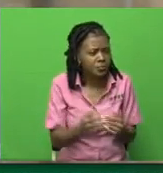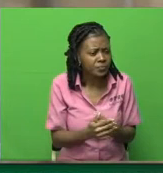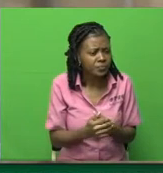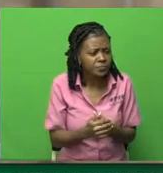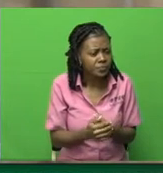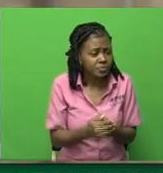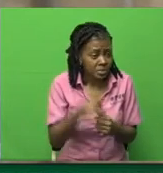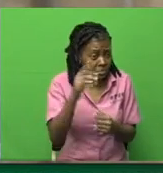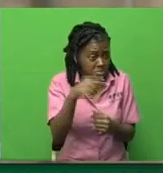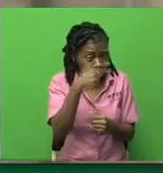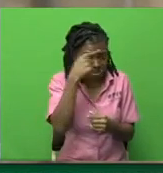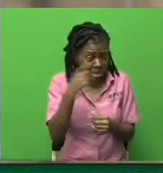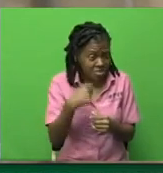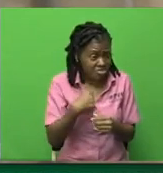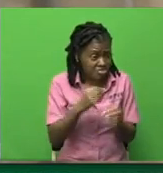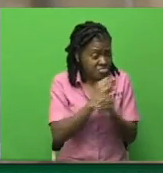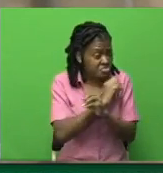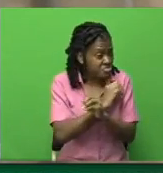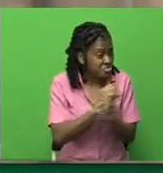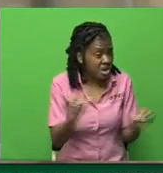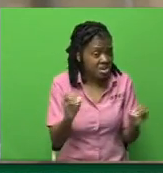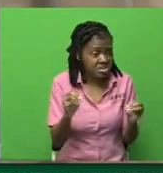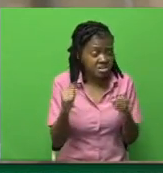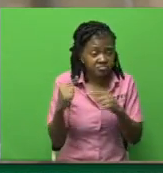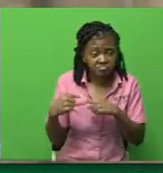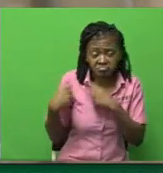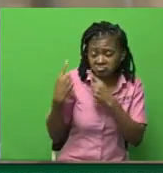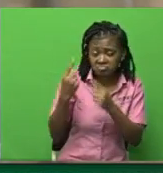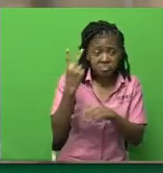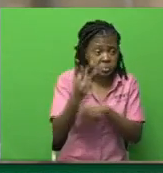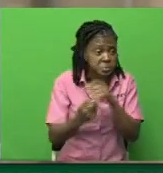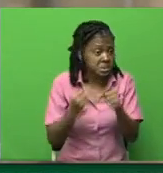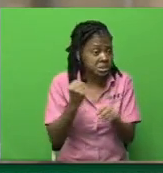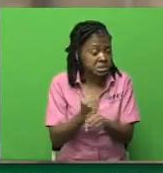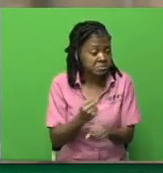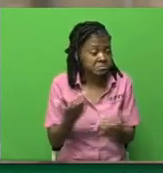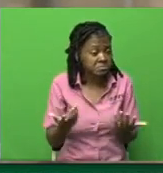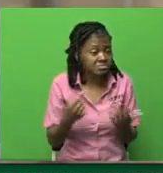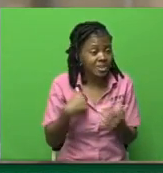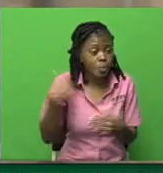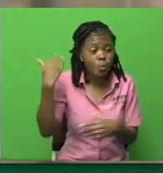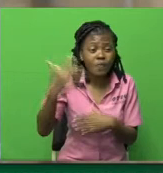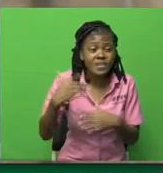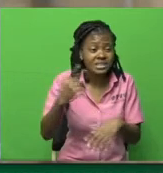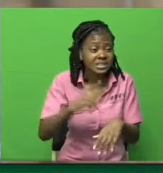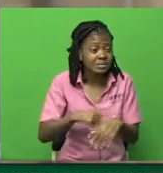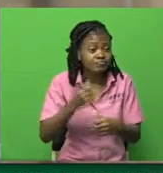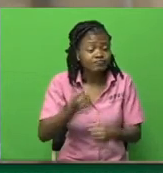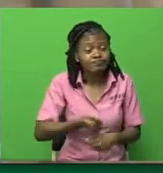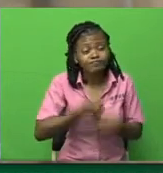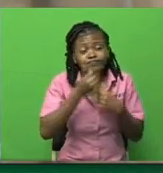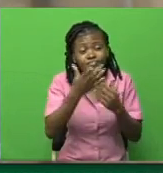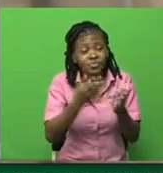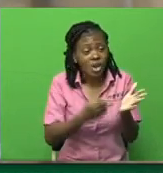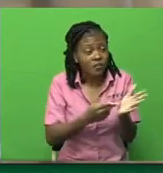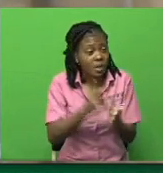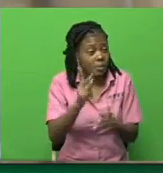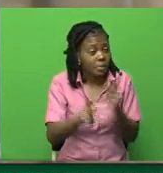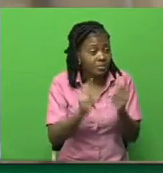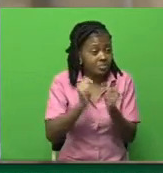in this ministry and so far over the last two years we have leveled with the people of Trinidad and Tobago with respect to